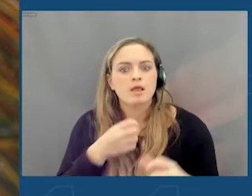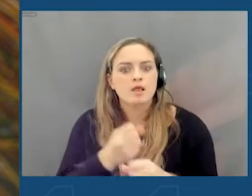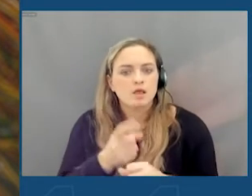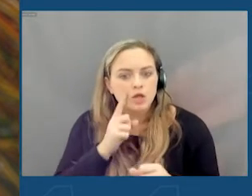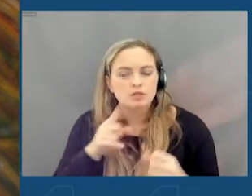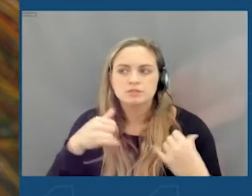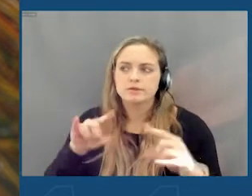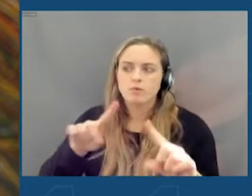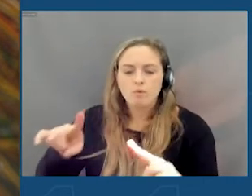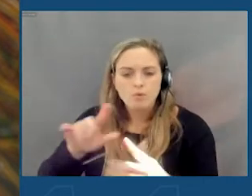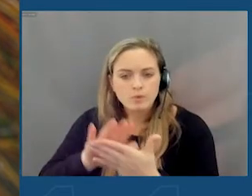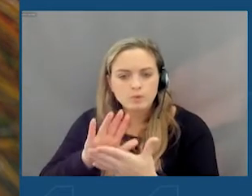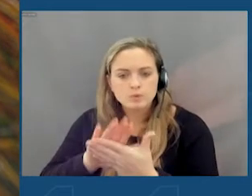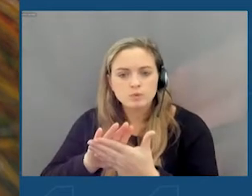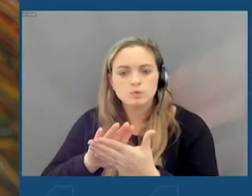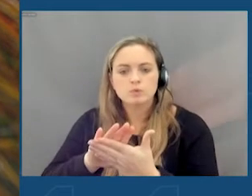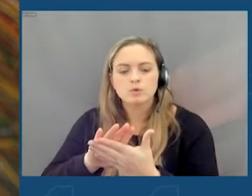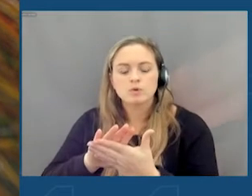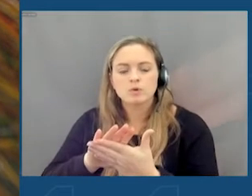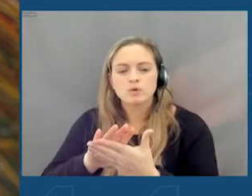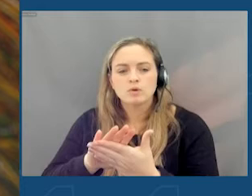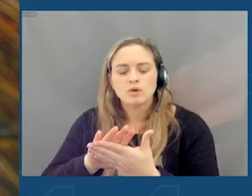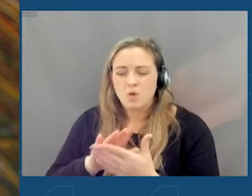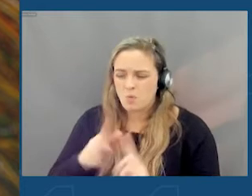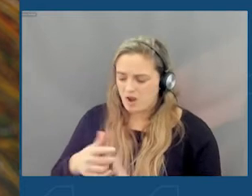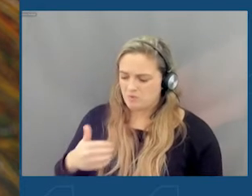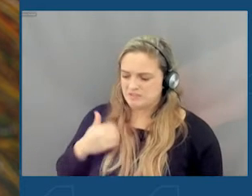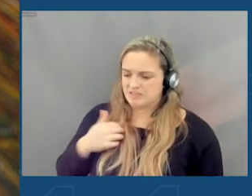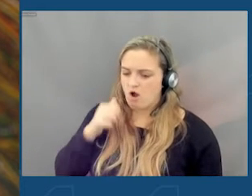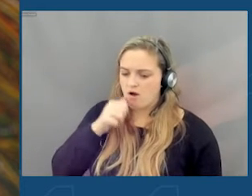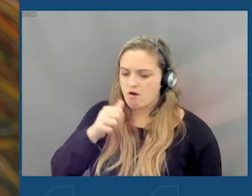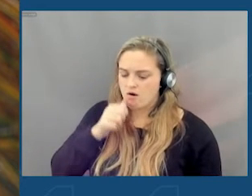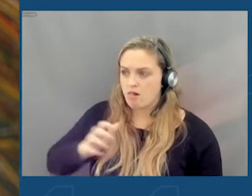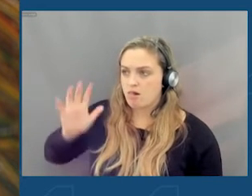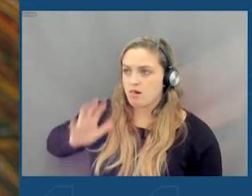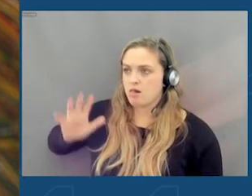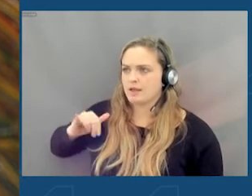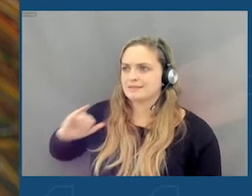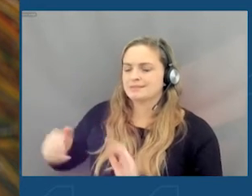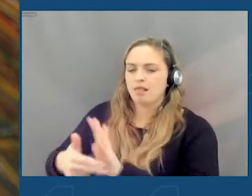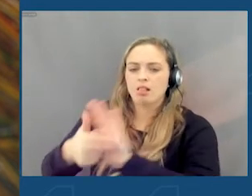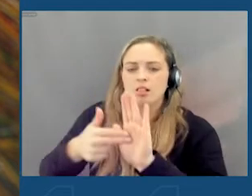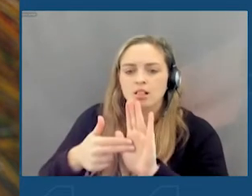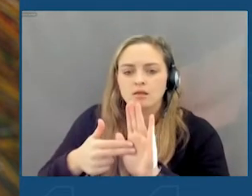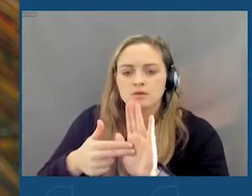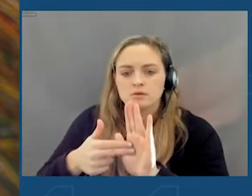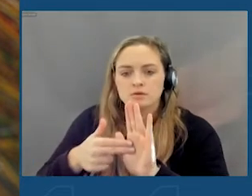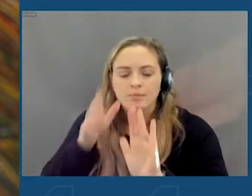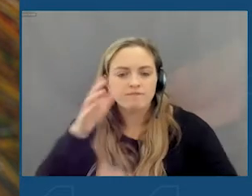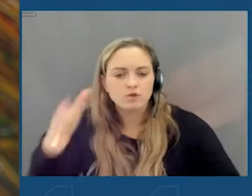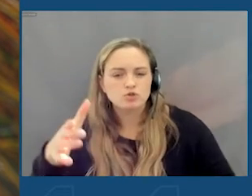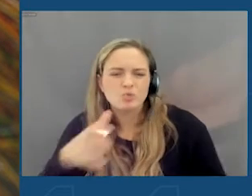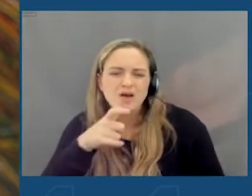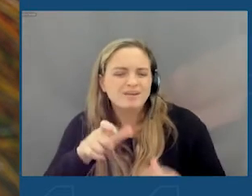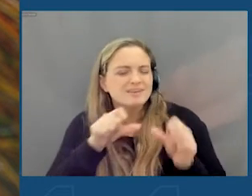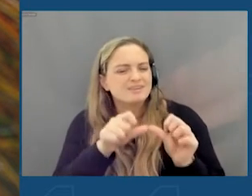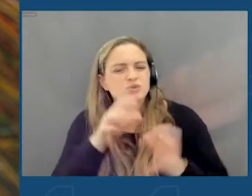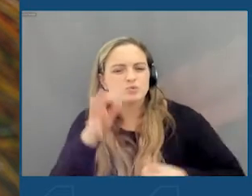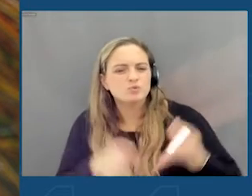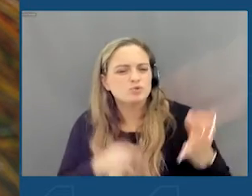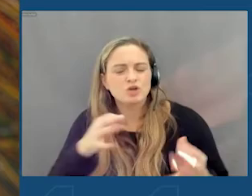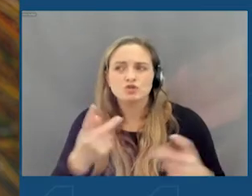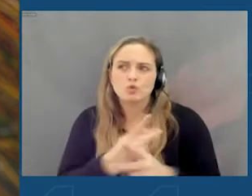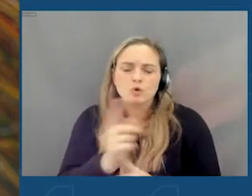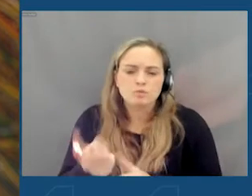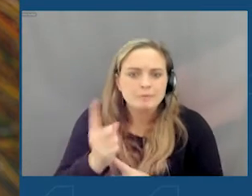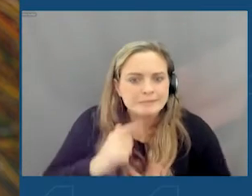being judged for something I did as a young girl. We're not going to continue to judge people by their worth moments in